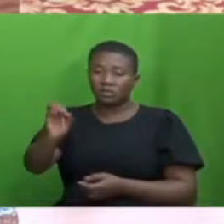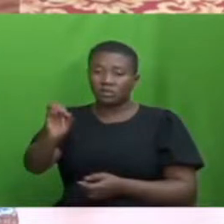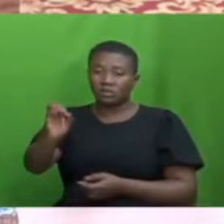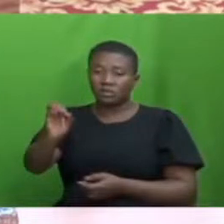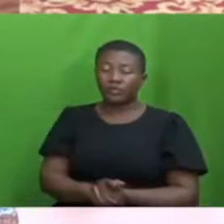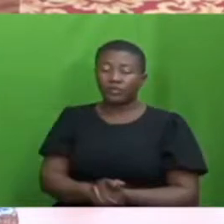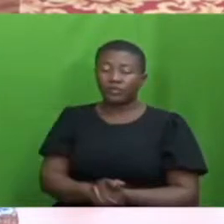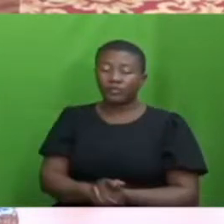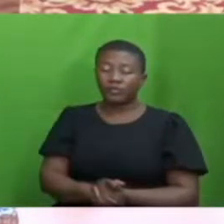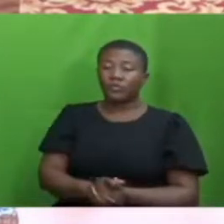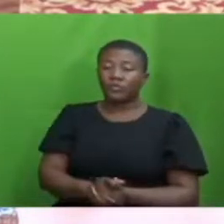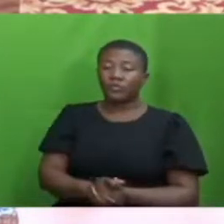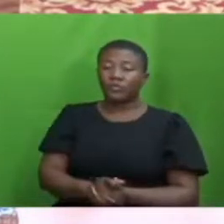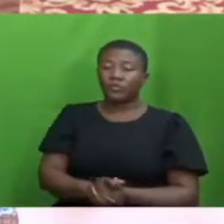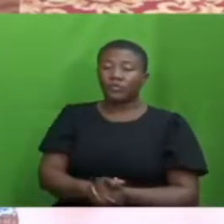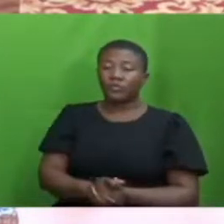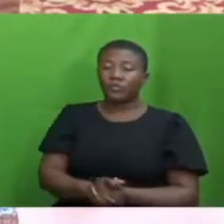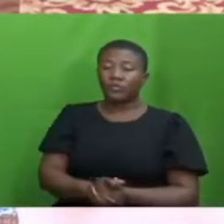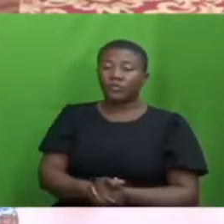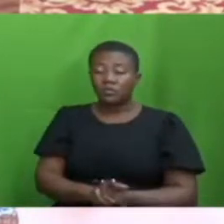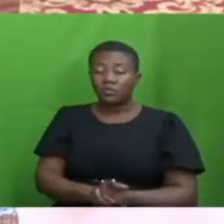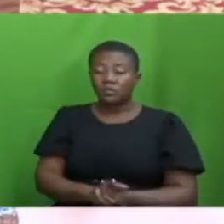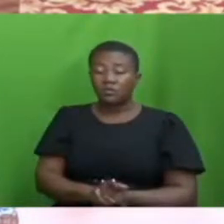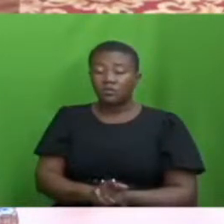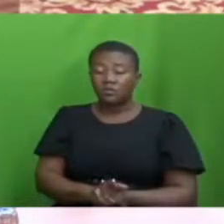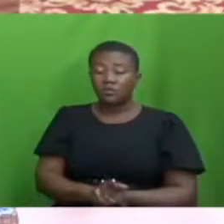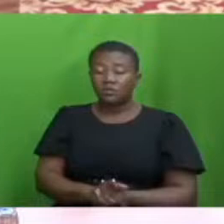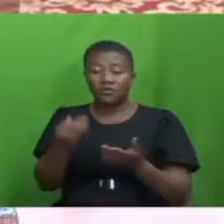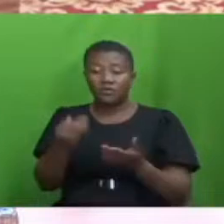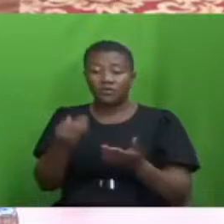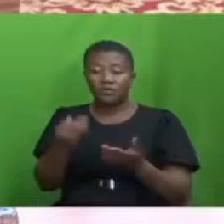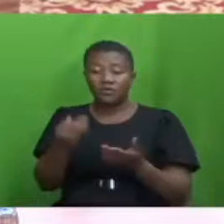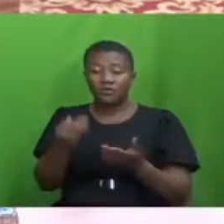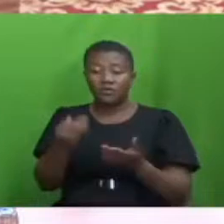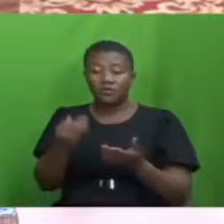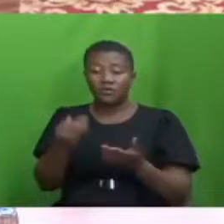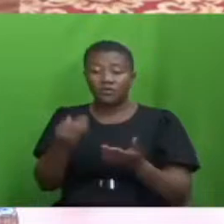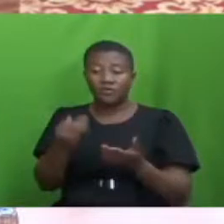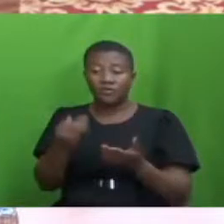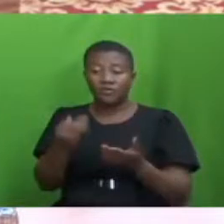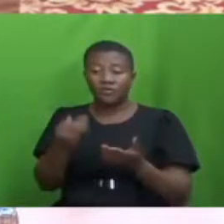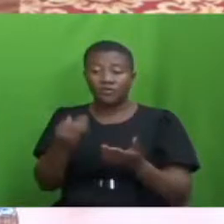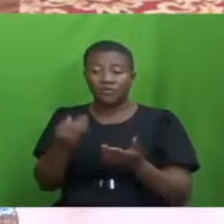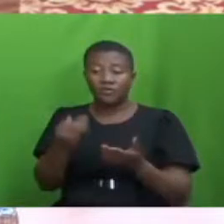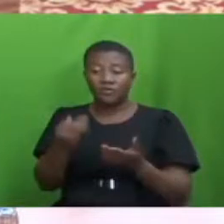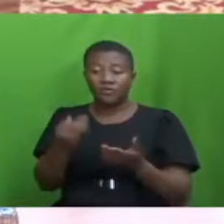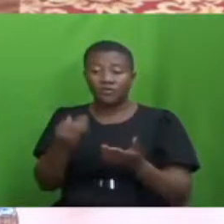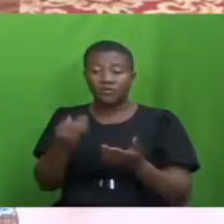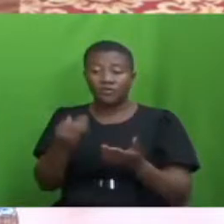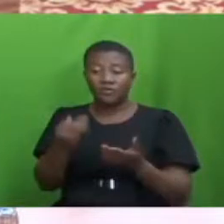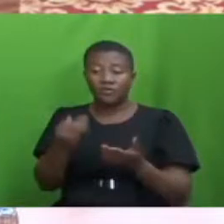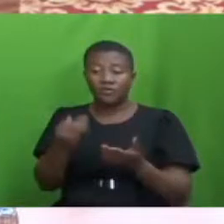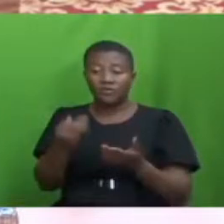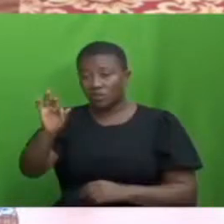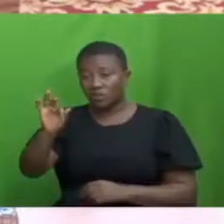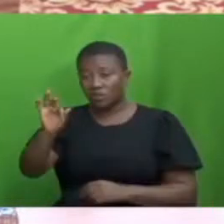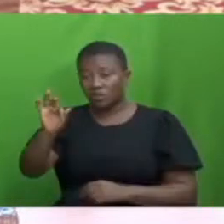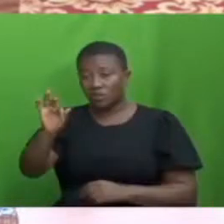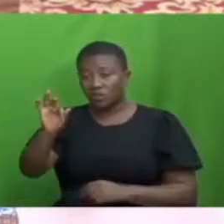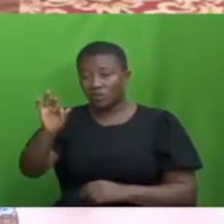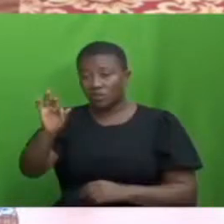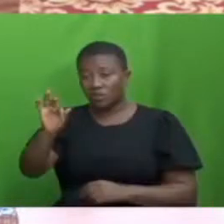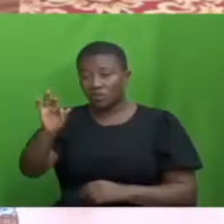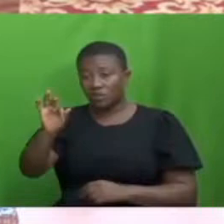24, Sub-Regulation 3 of Public Financial Management Act Regulation 2019, LI 2378.